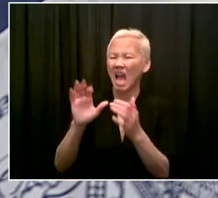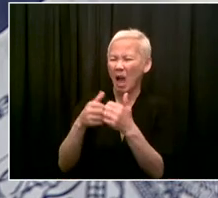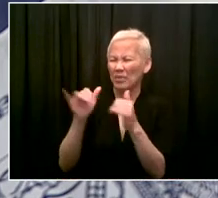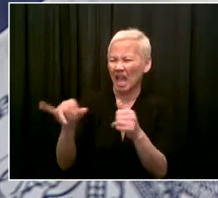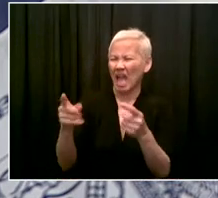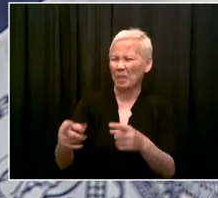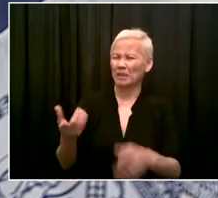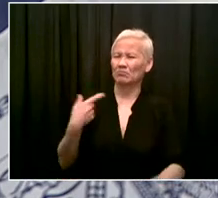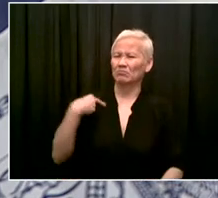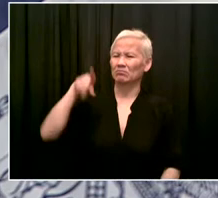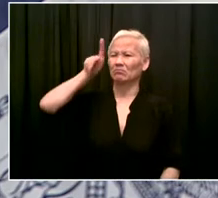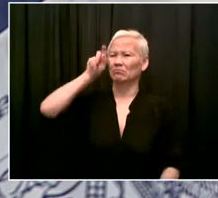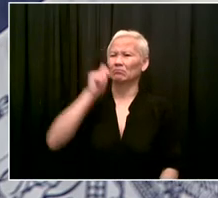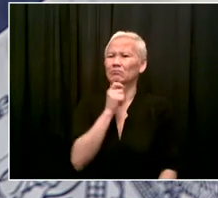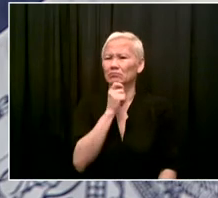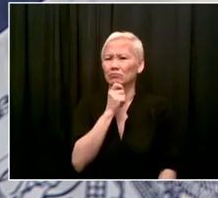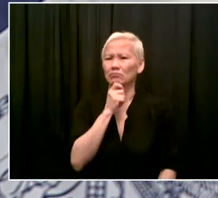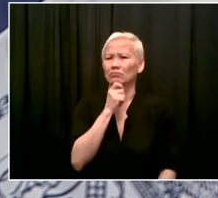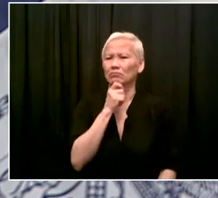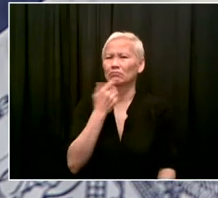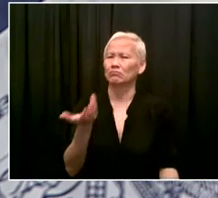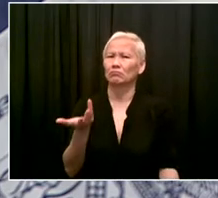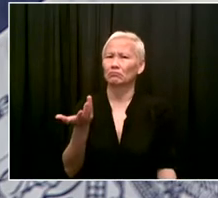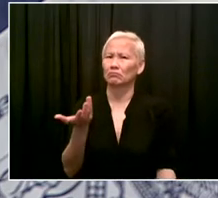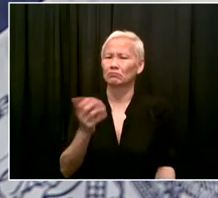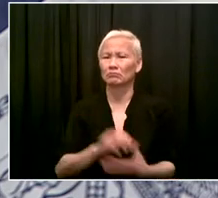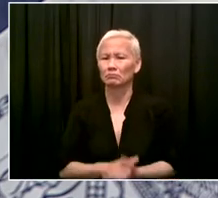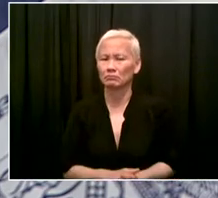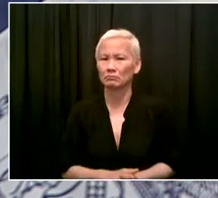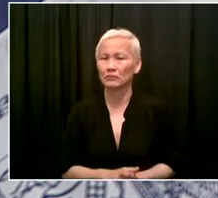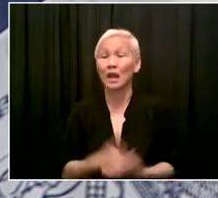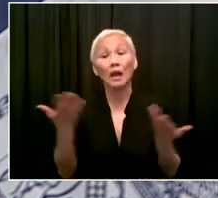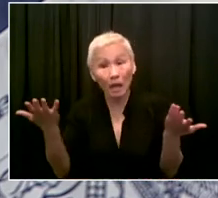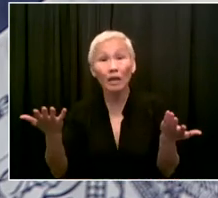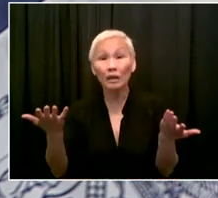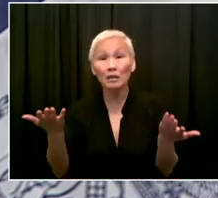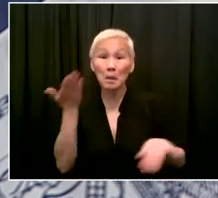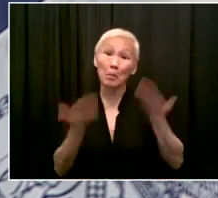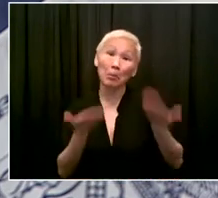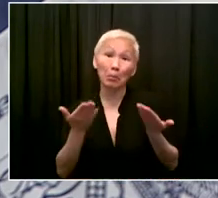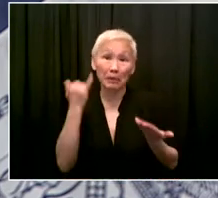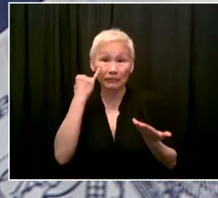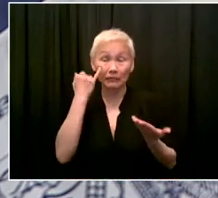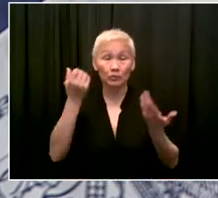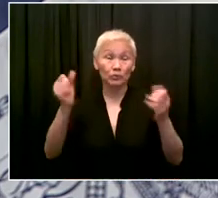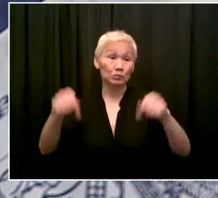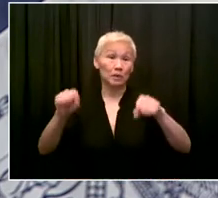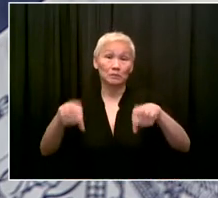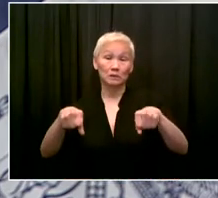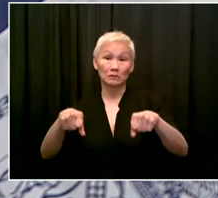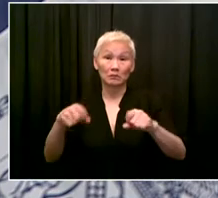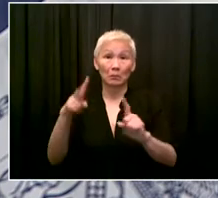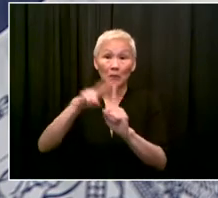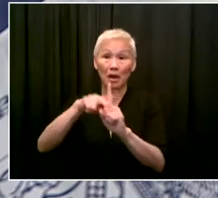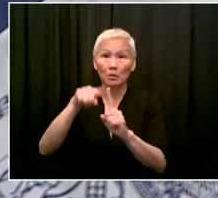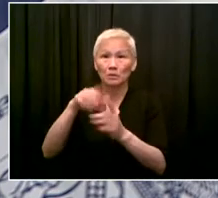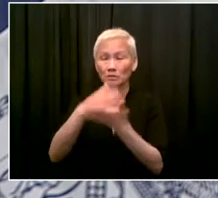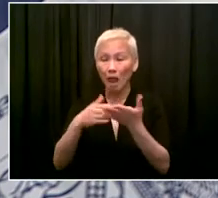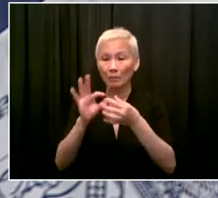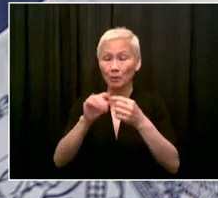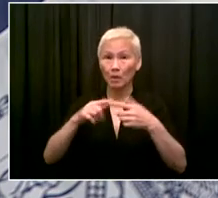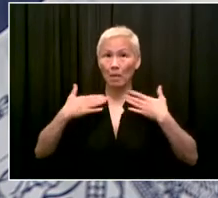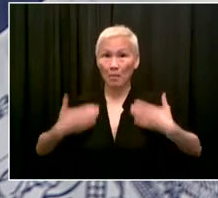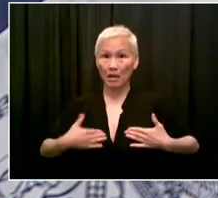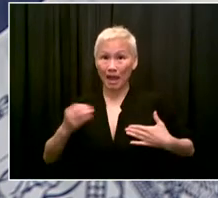limited way to use stop and frisk. If you do it constitutionally, if you do it for very specific reasons, of course it's still a tool to